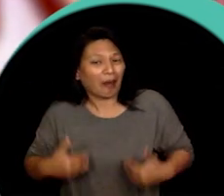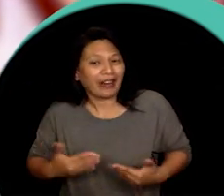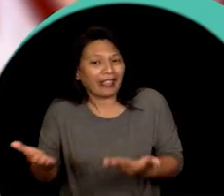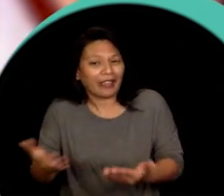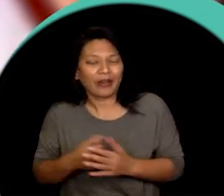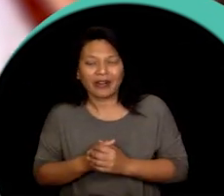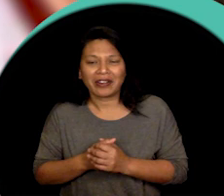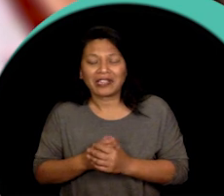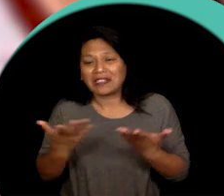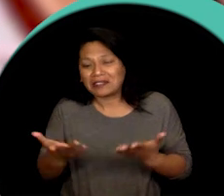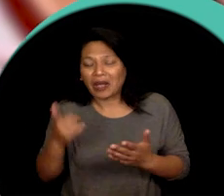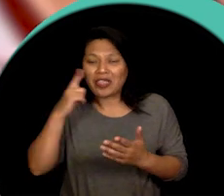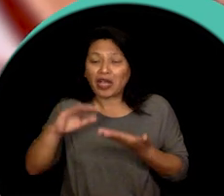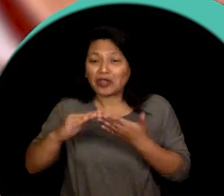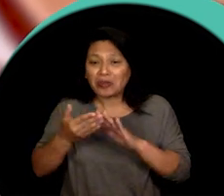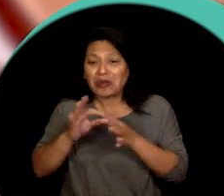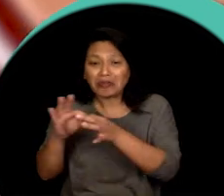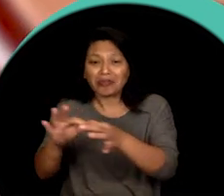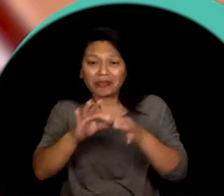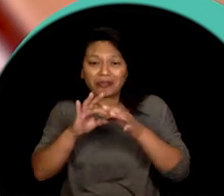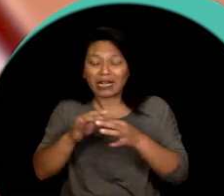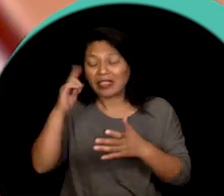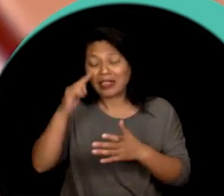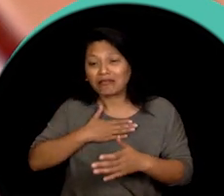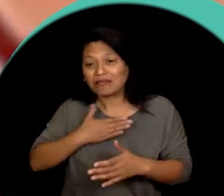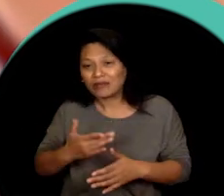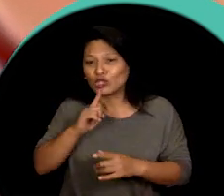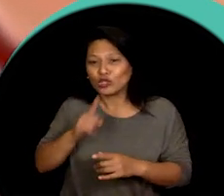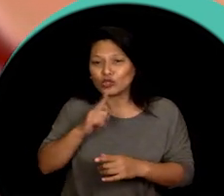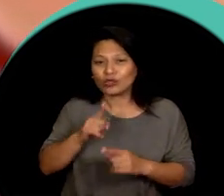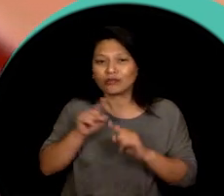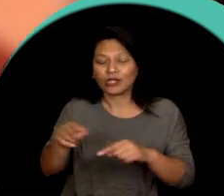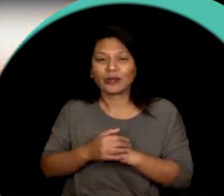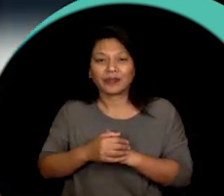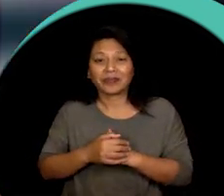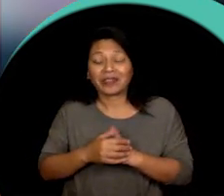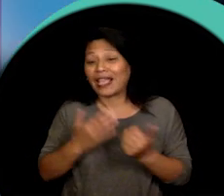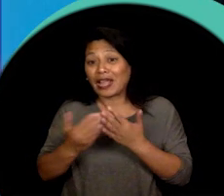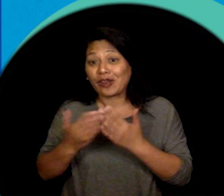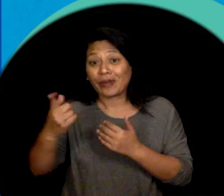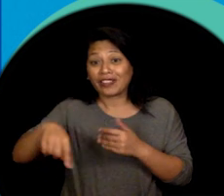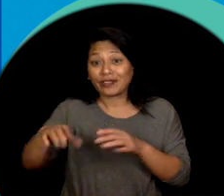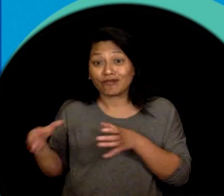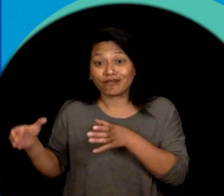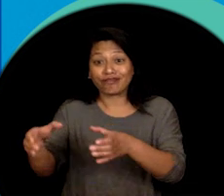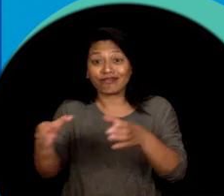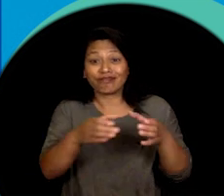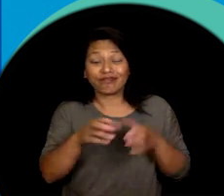And it was camaraderie and community. And so I said, sure, I'd go with them. And so we used to go around the countryside playing